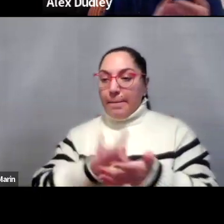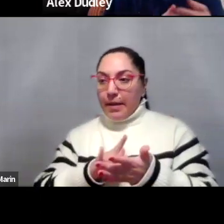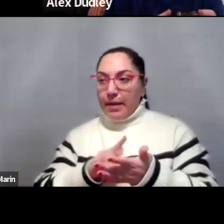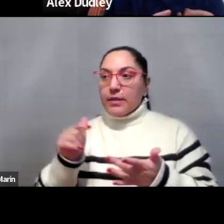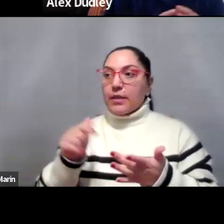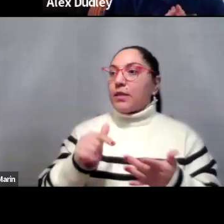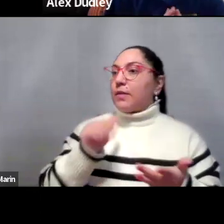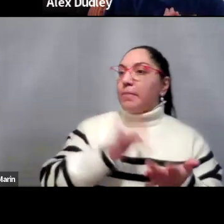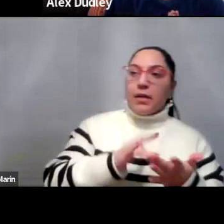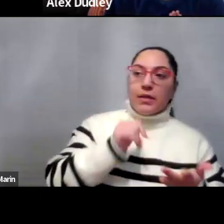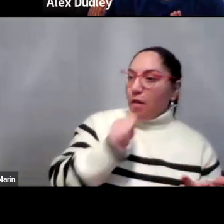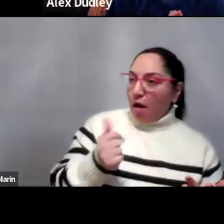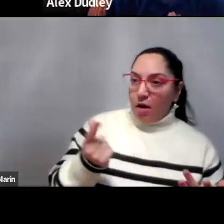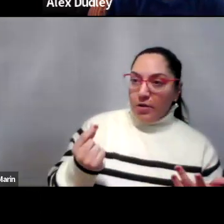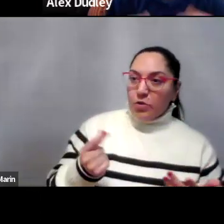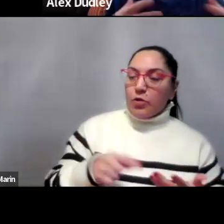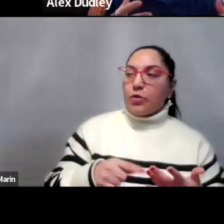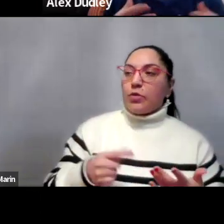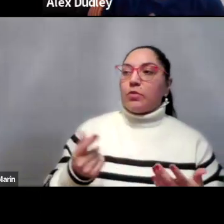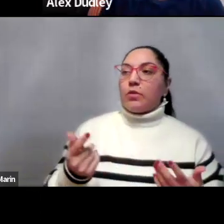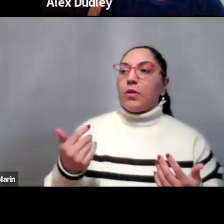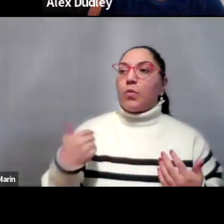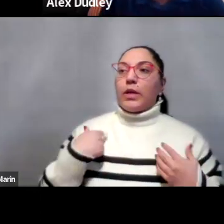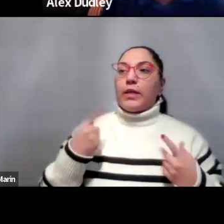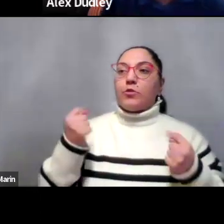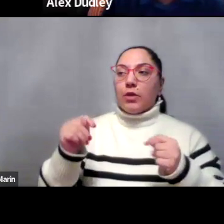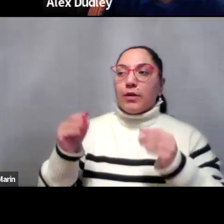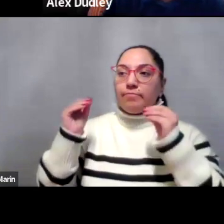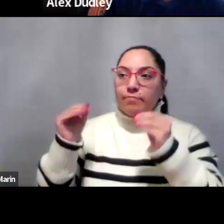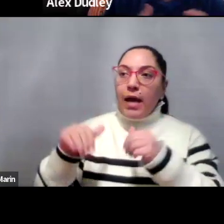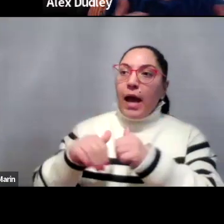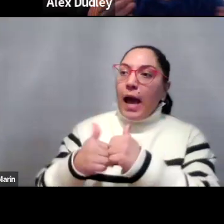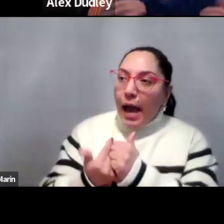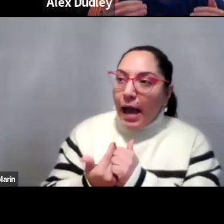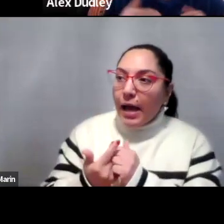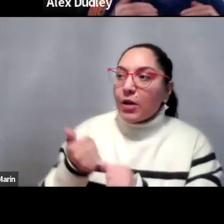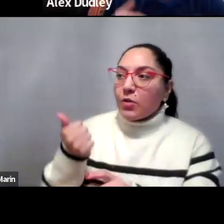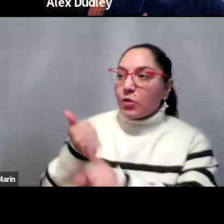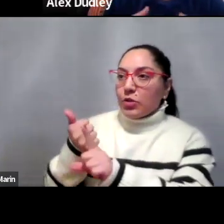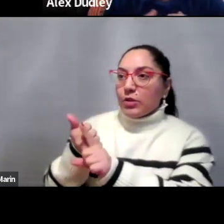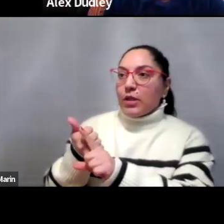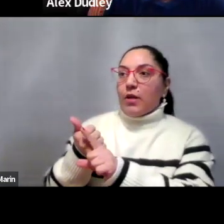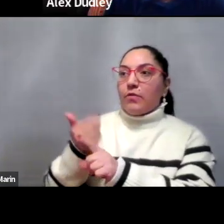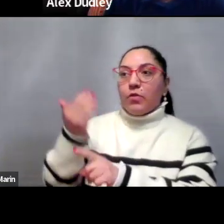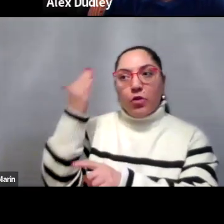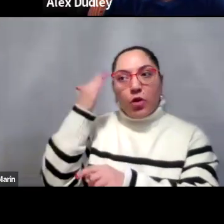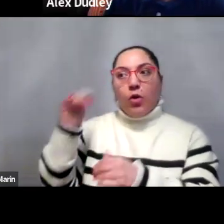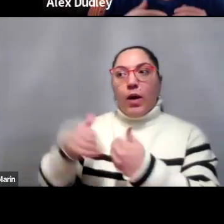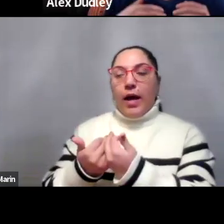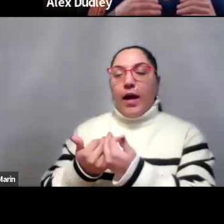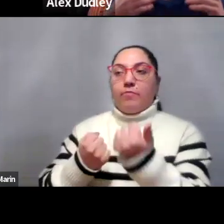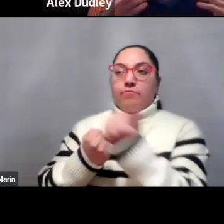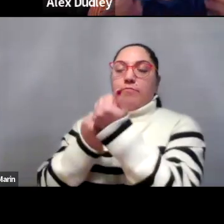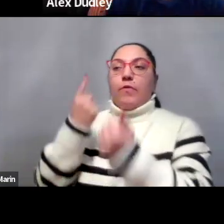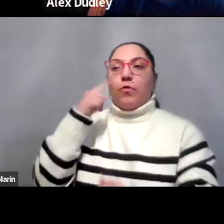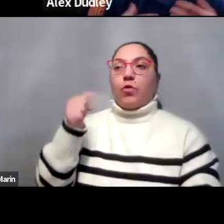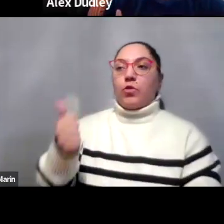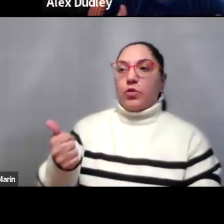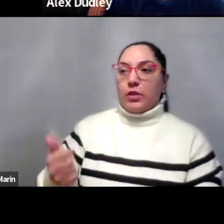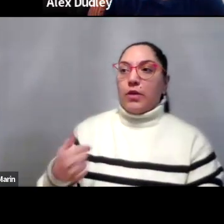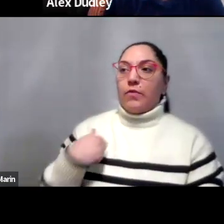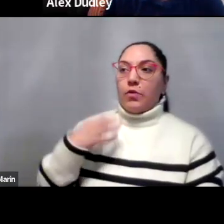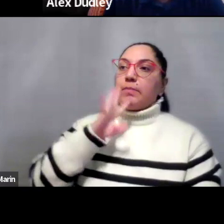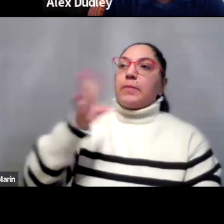what the med isn't doing. So we do a lot of that work with individuals too. When they're not doing well, we help